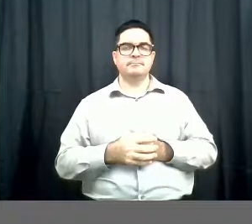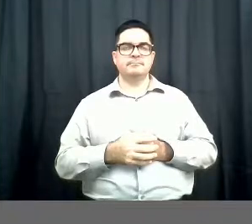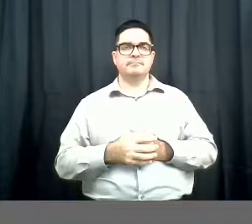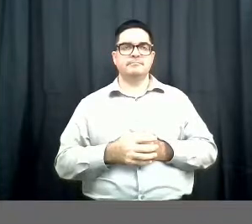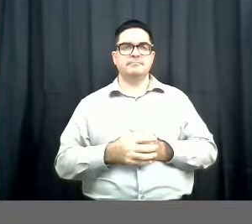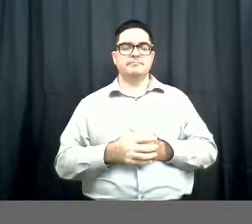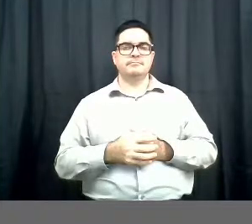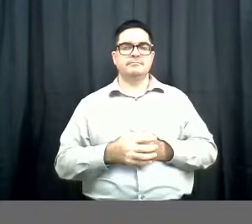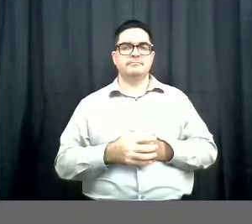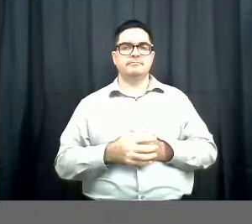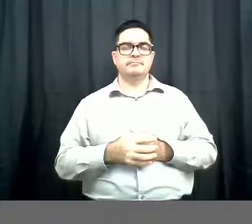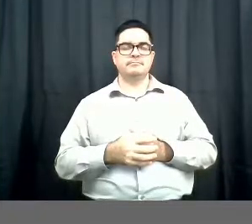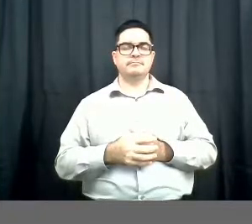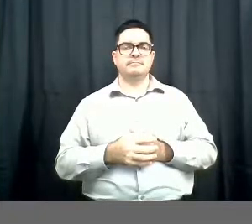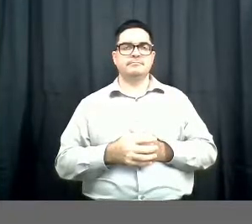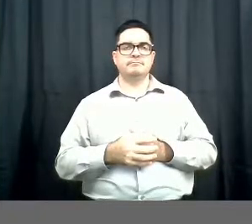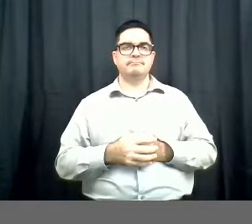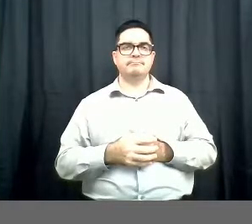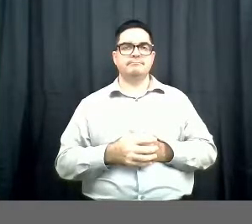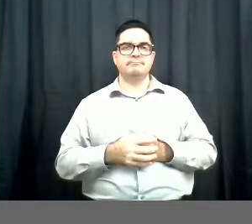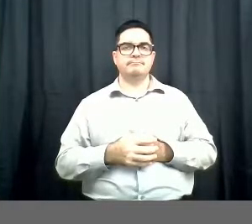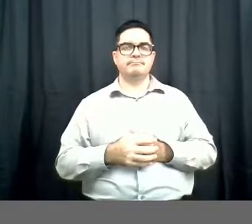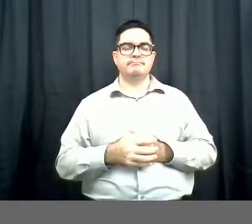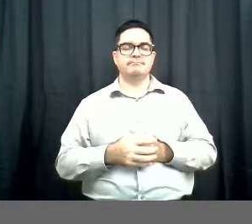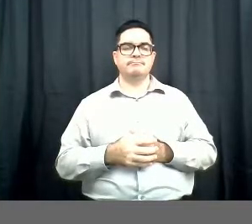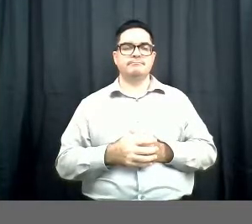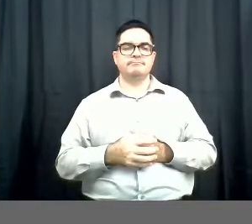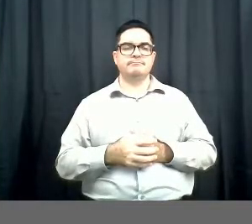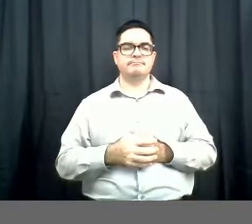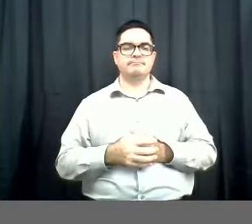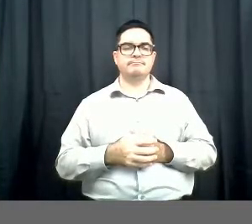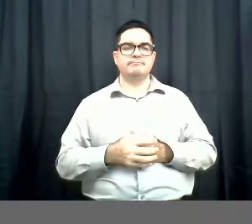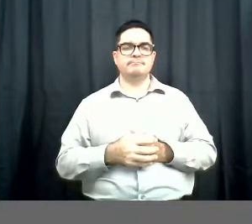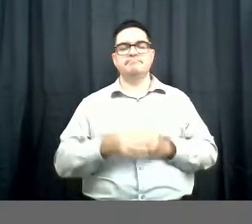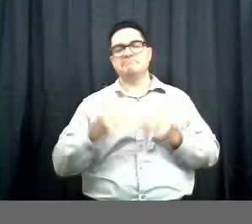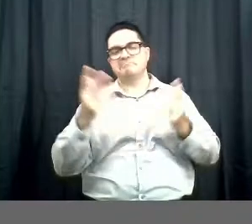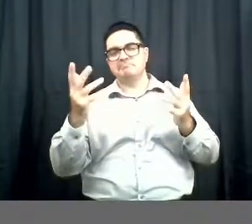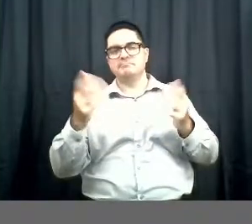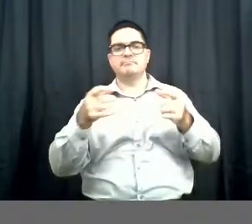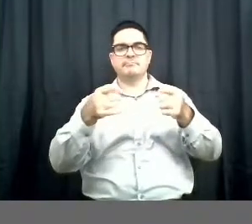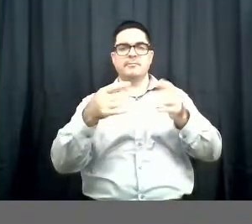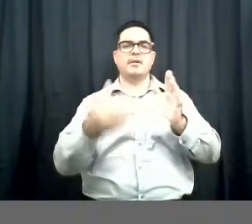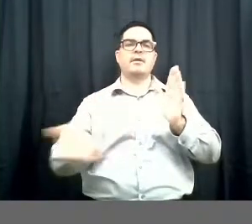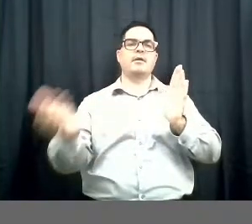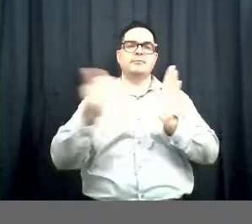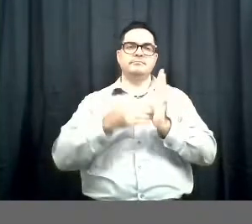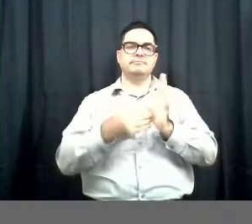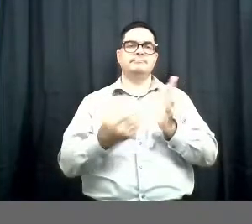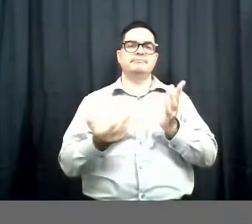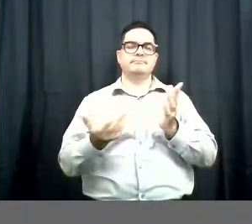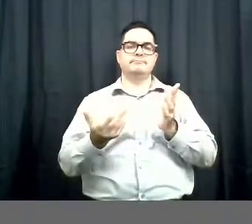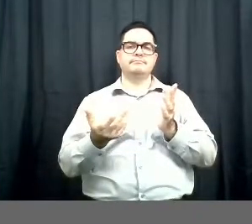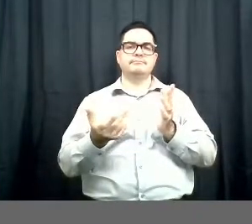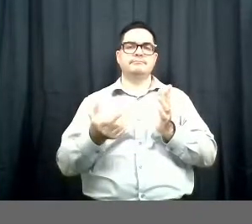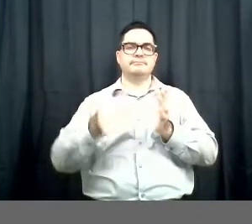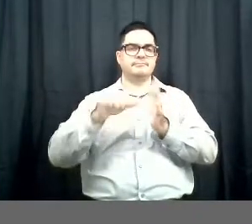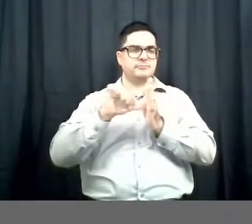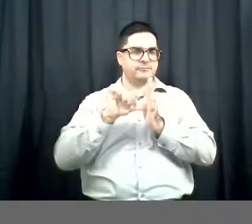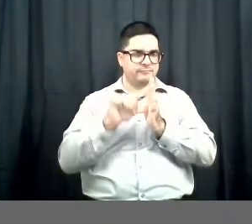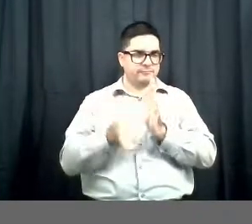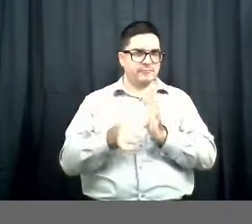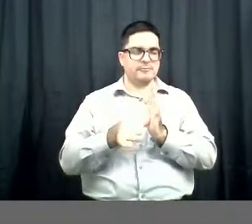I think we move forward. This just basically goes back again to the point that I made earlier, that this